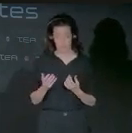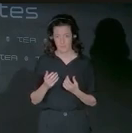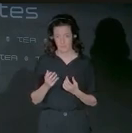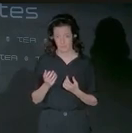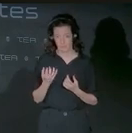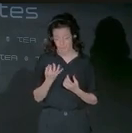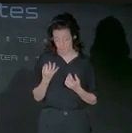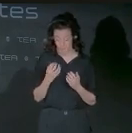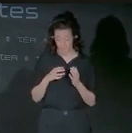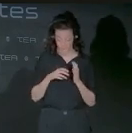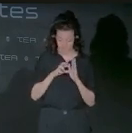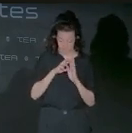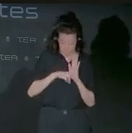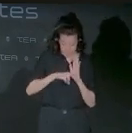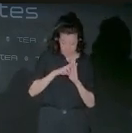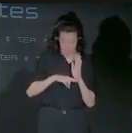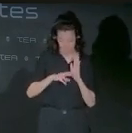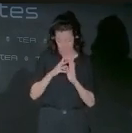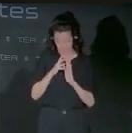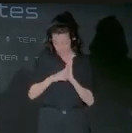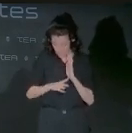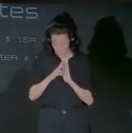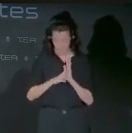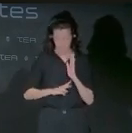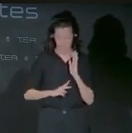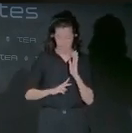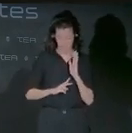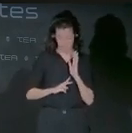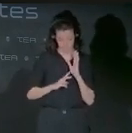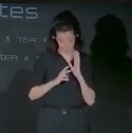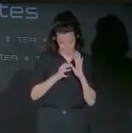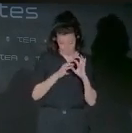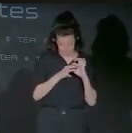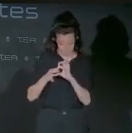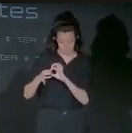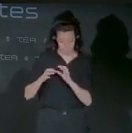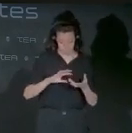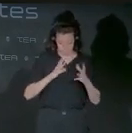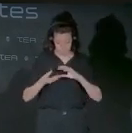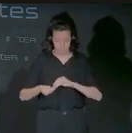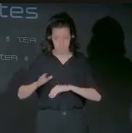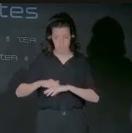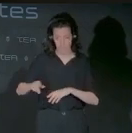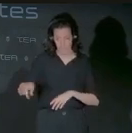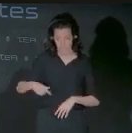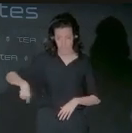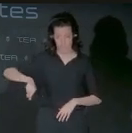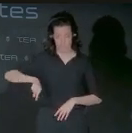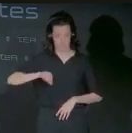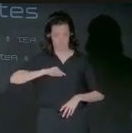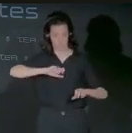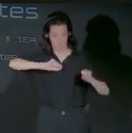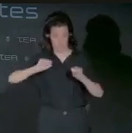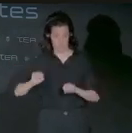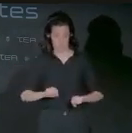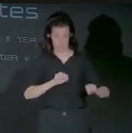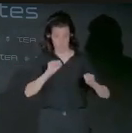things are protected in these games and virtual worlds. To which point do you think